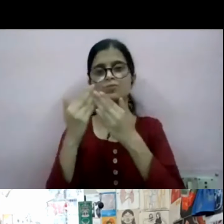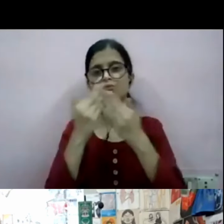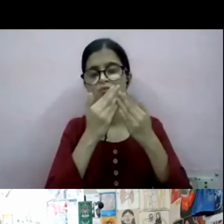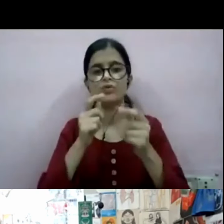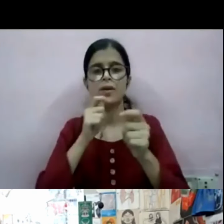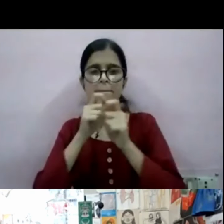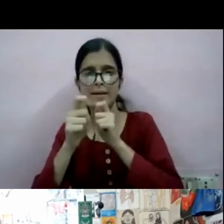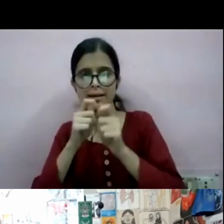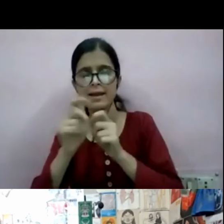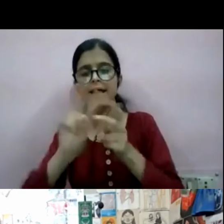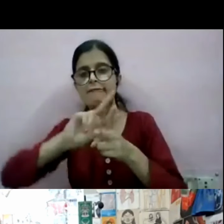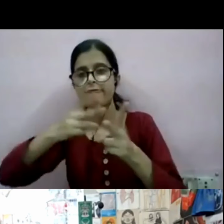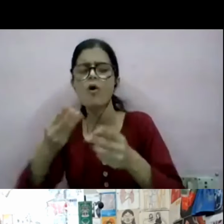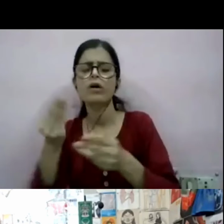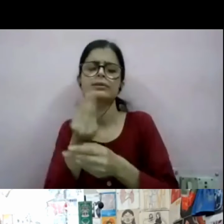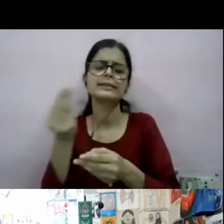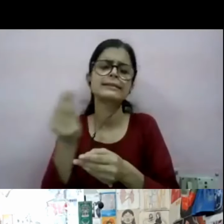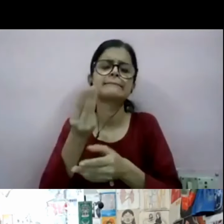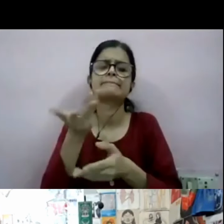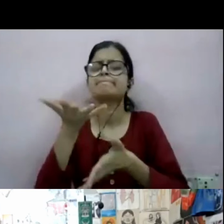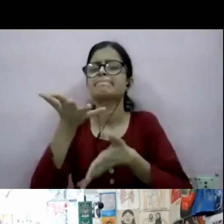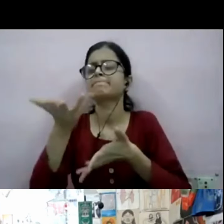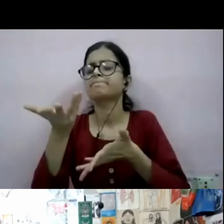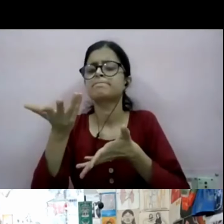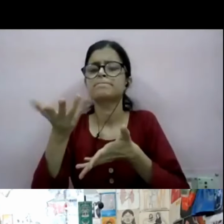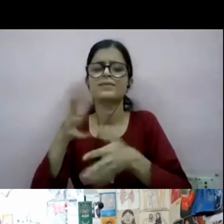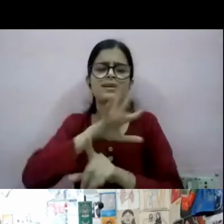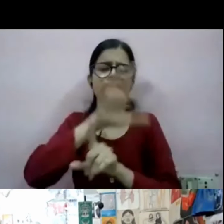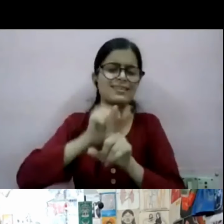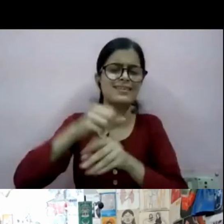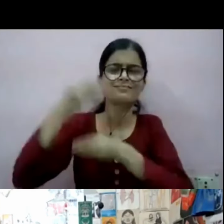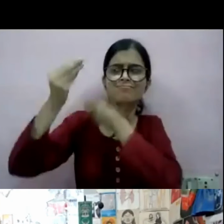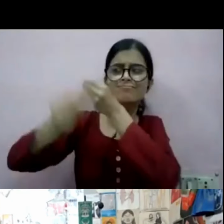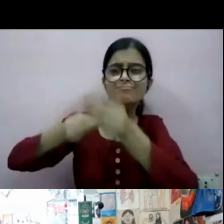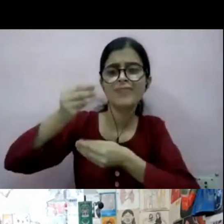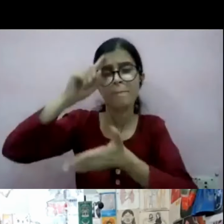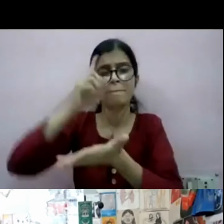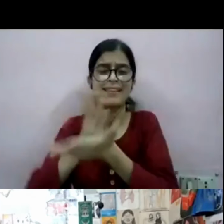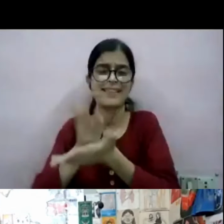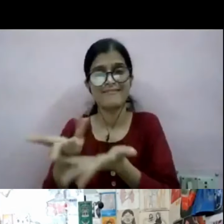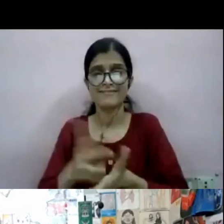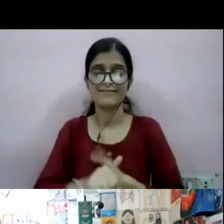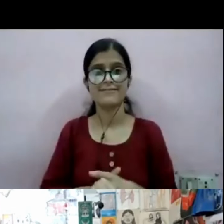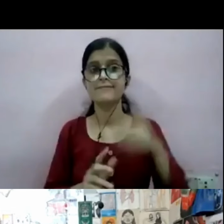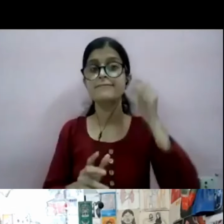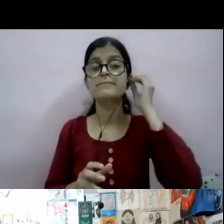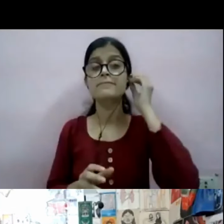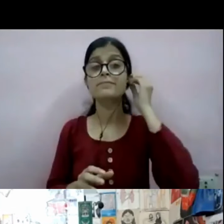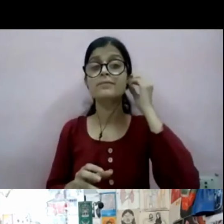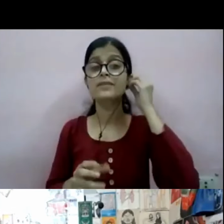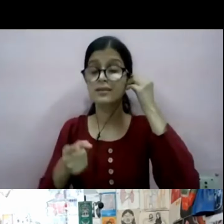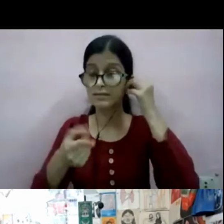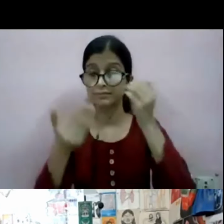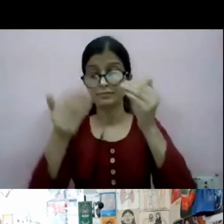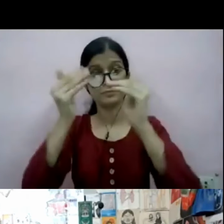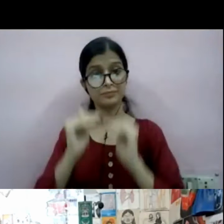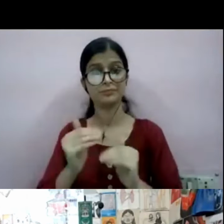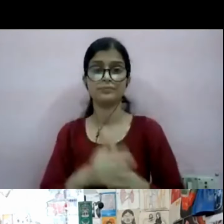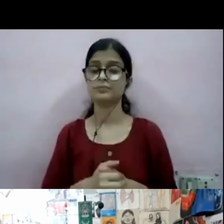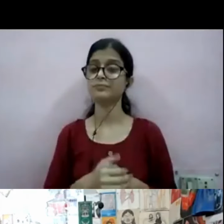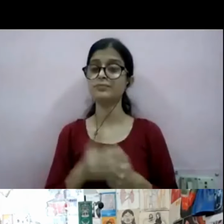through symbolic constructs, customs, and religious belief. So then with that, we come to